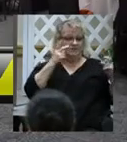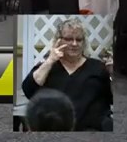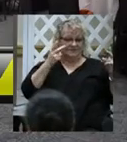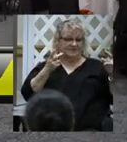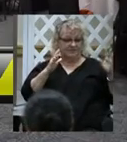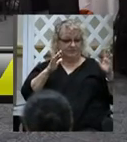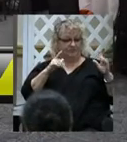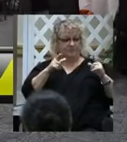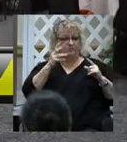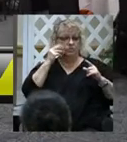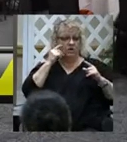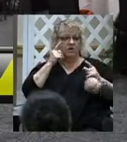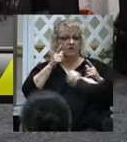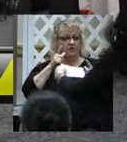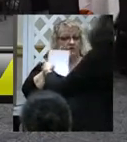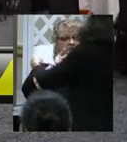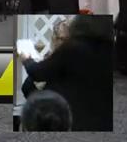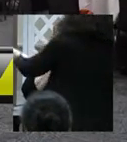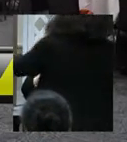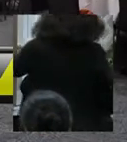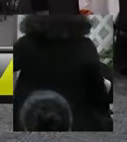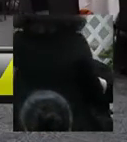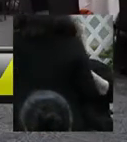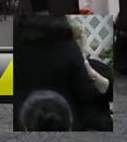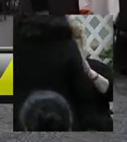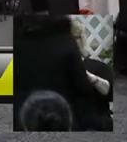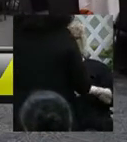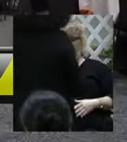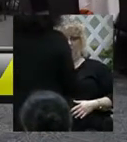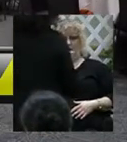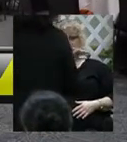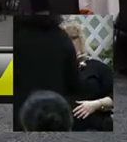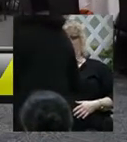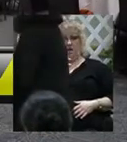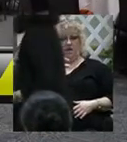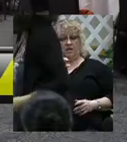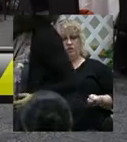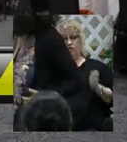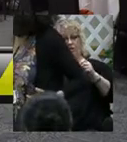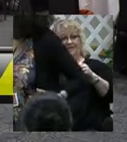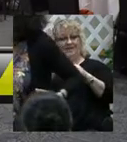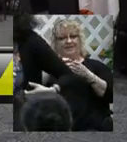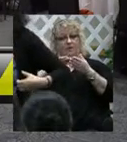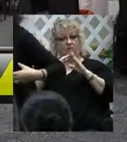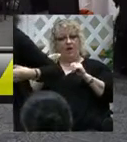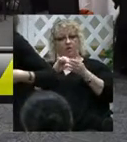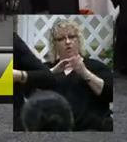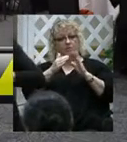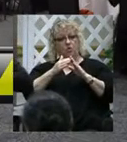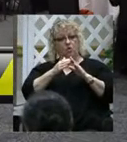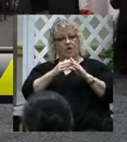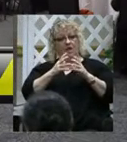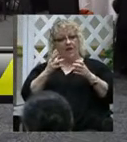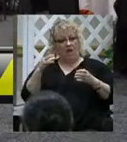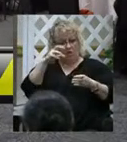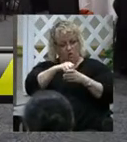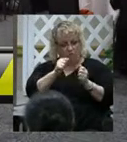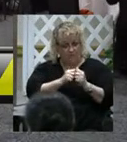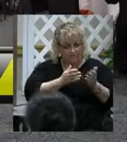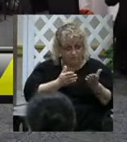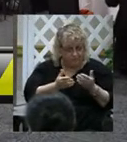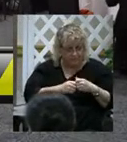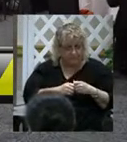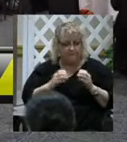seen effects throughout the community that maybe there's a change in the way the community is engaging with the